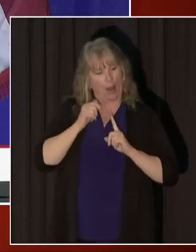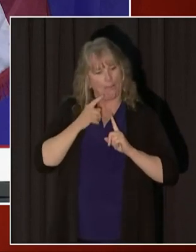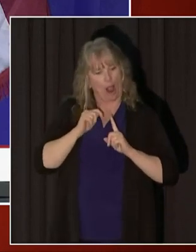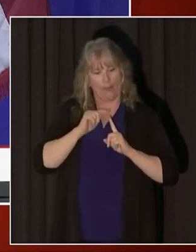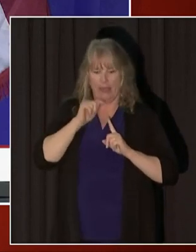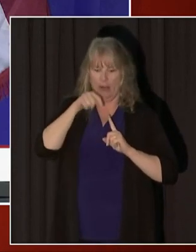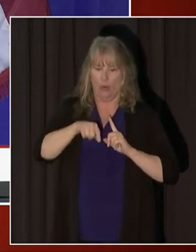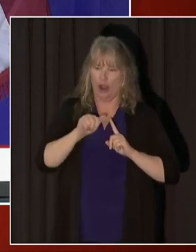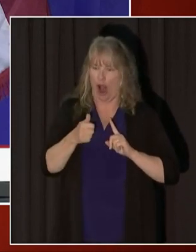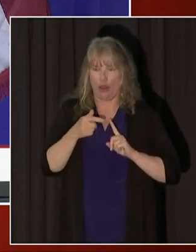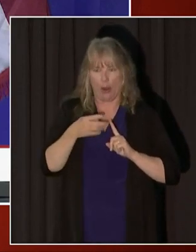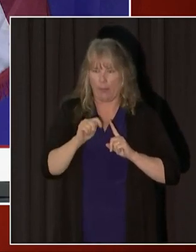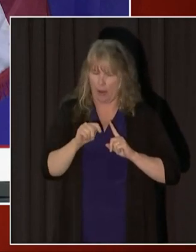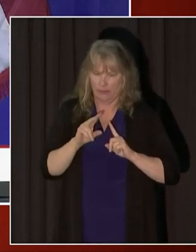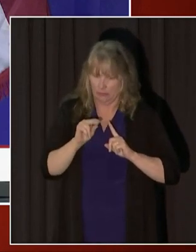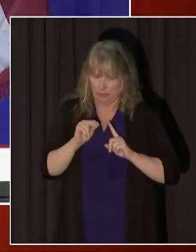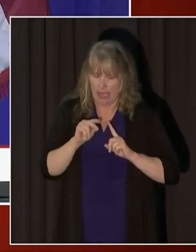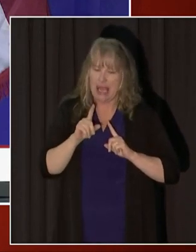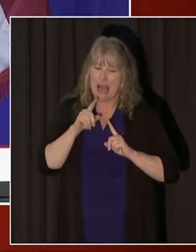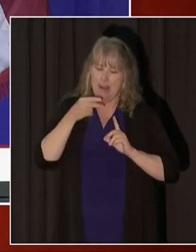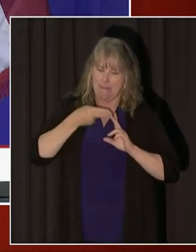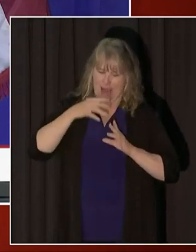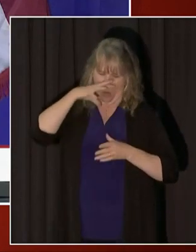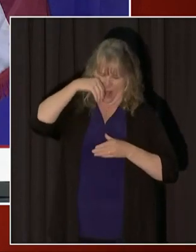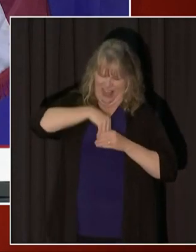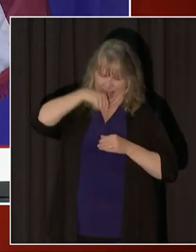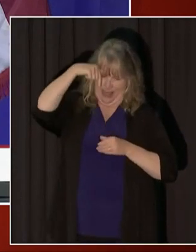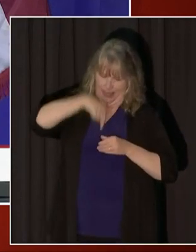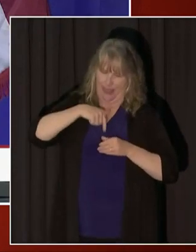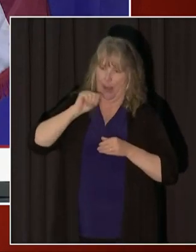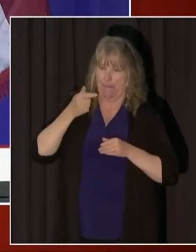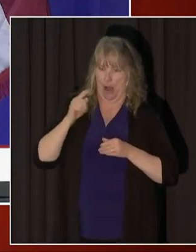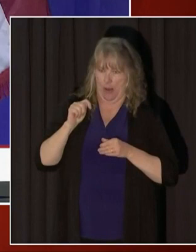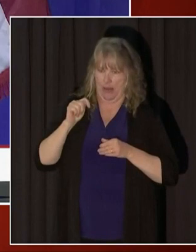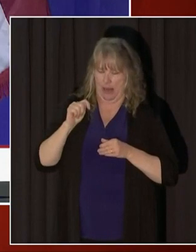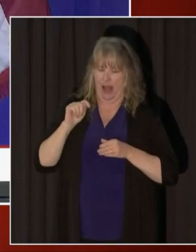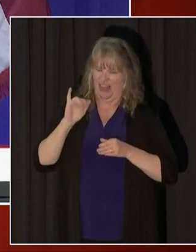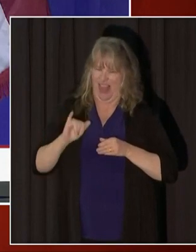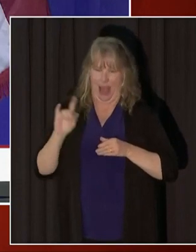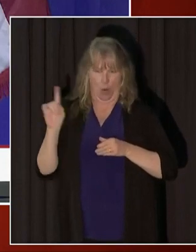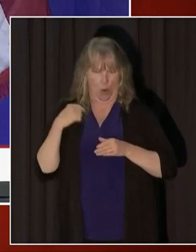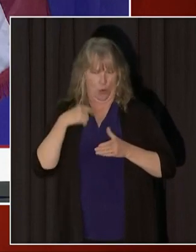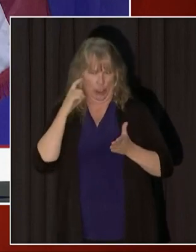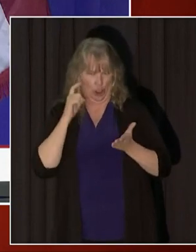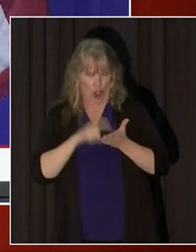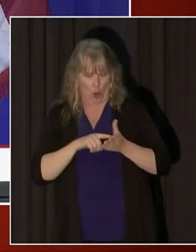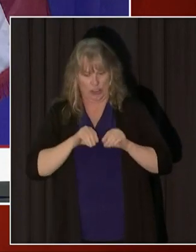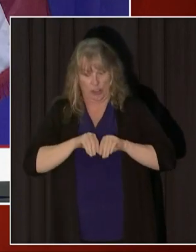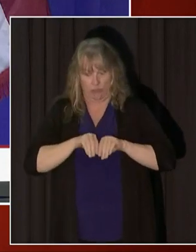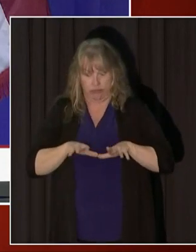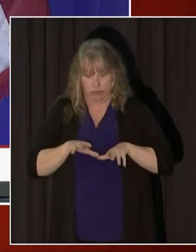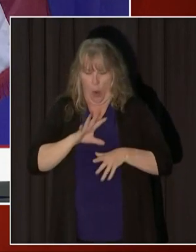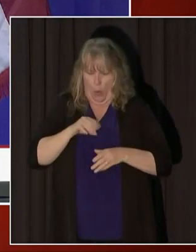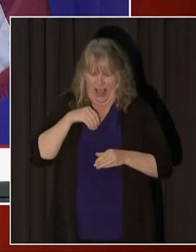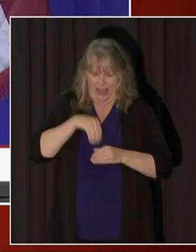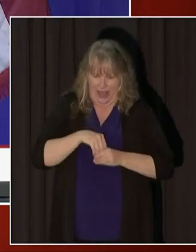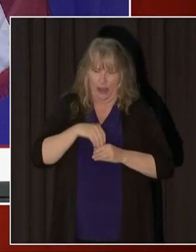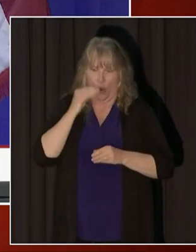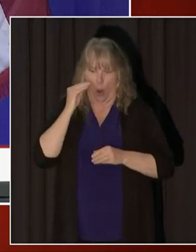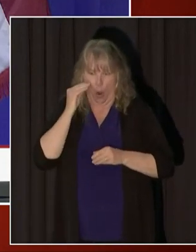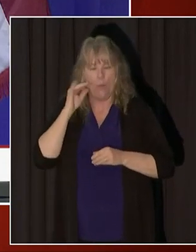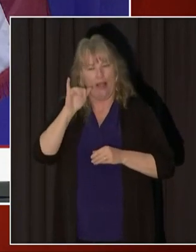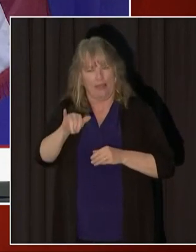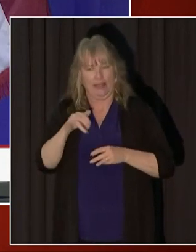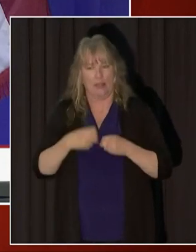an apartment, because that is where we see within a household the transmission within the household being a problem.